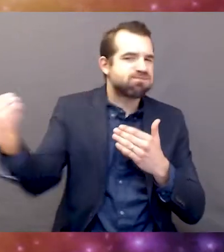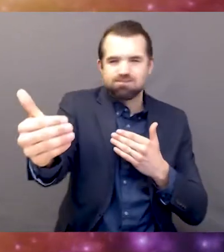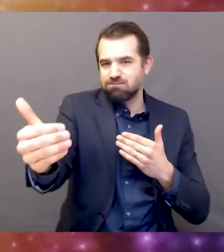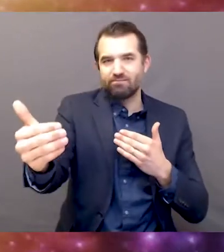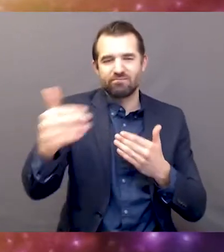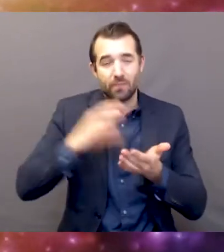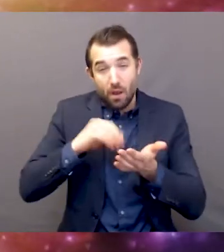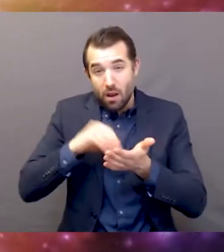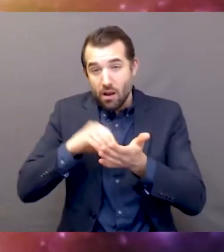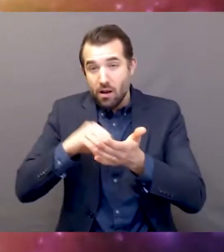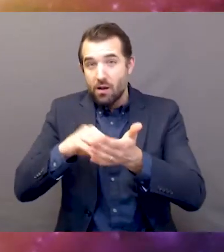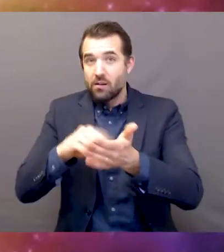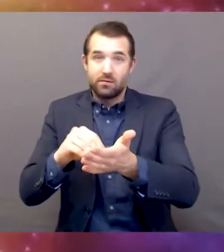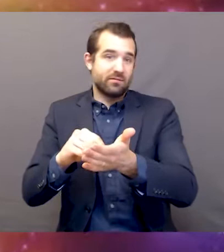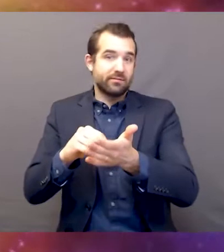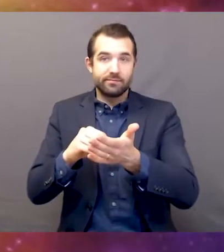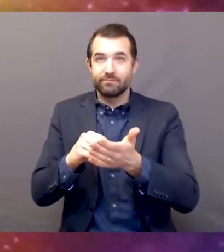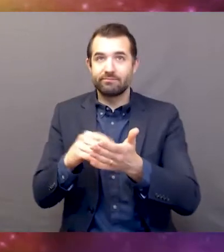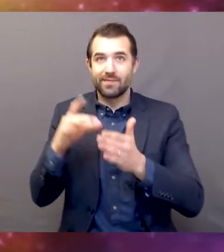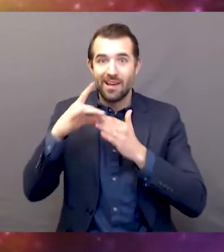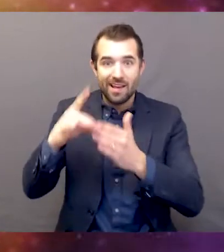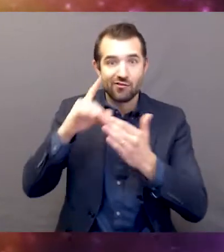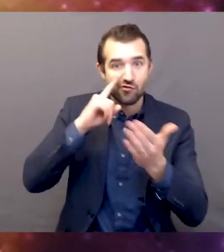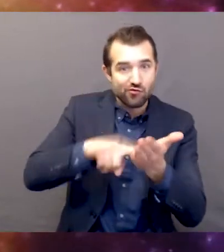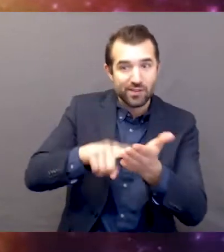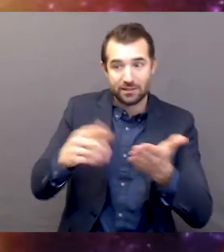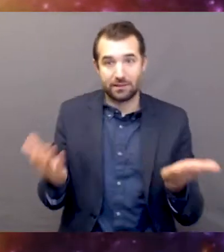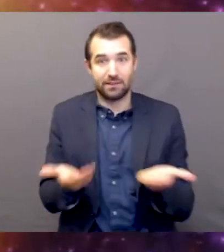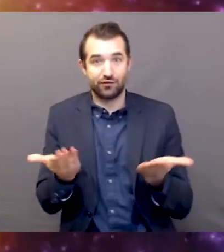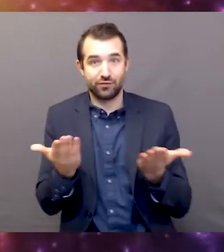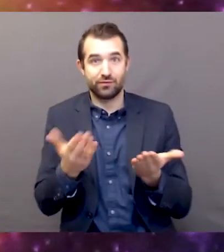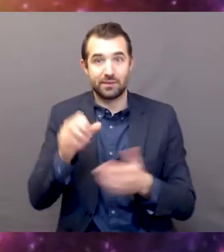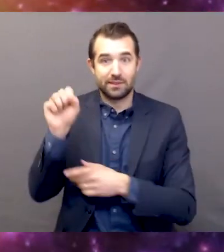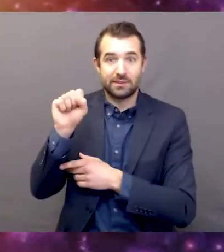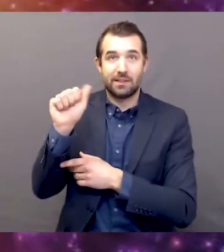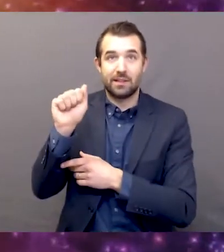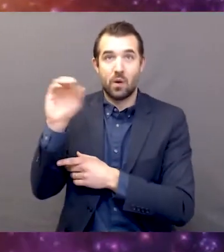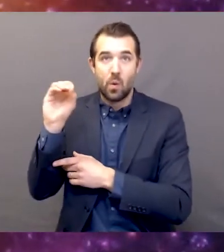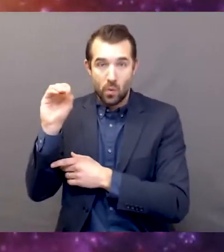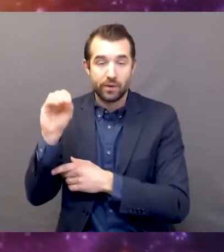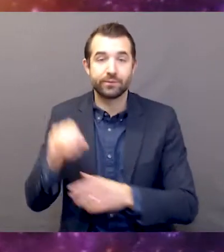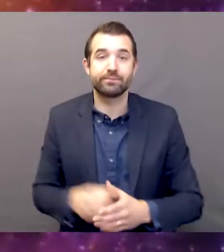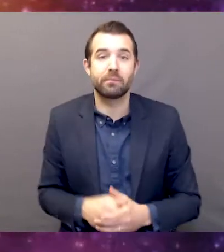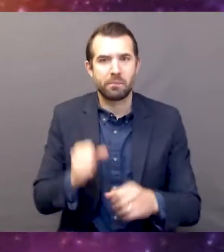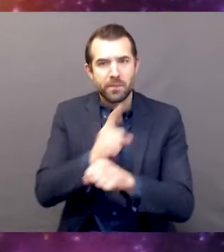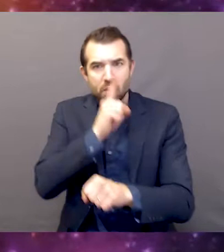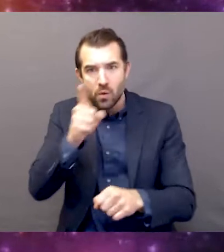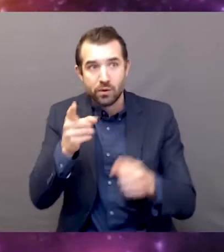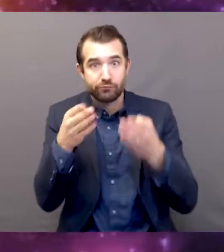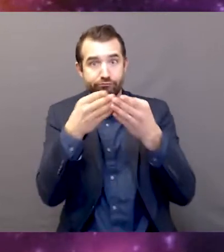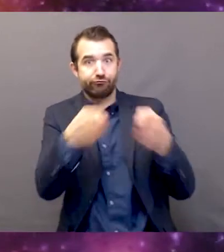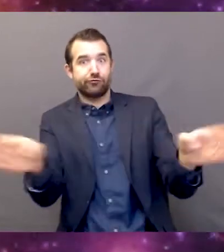at SAO, he is committed to ensuring that his work reaches and informs public audiences.